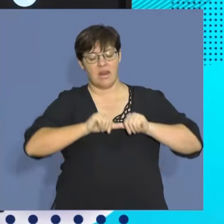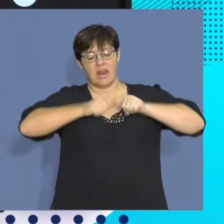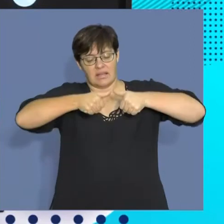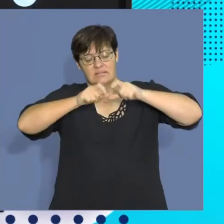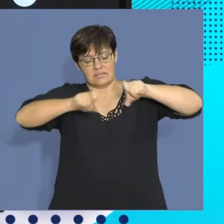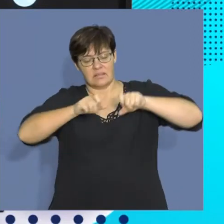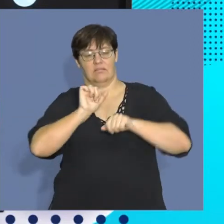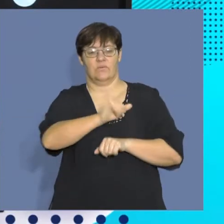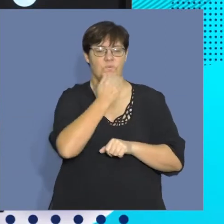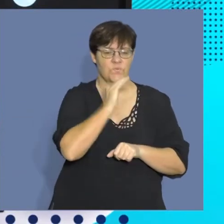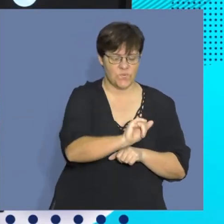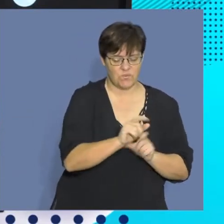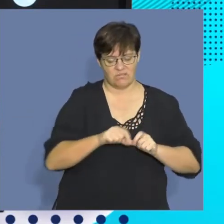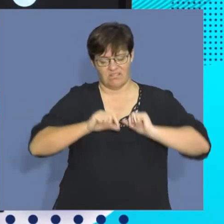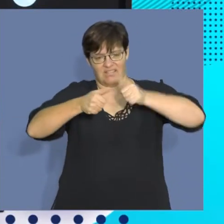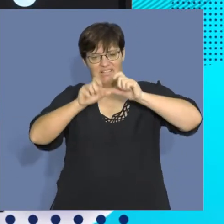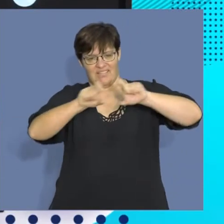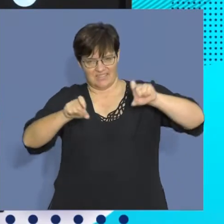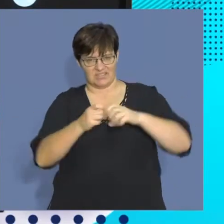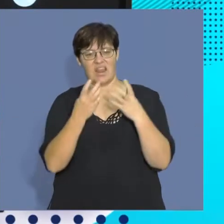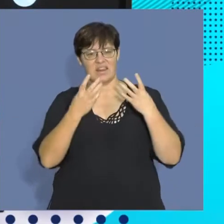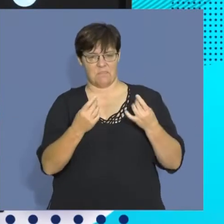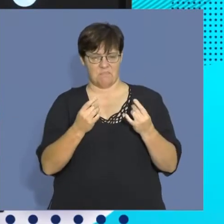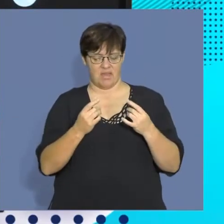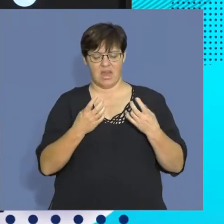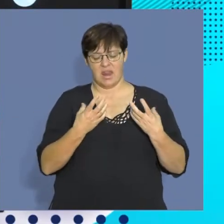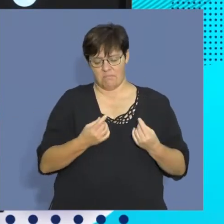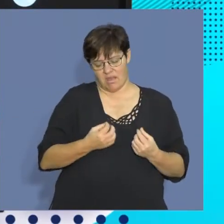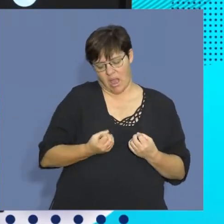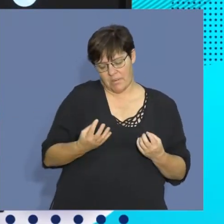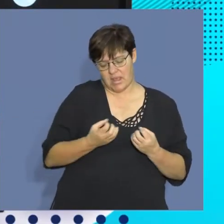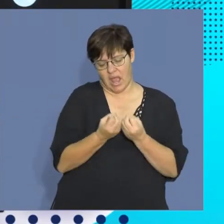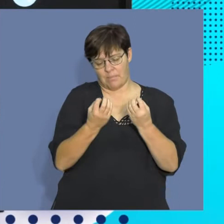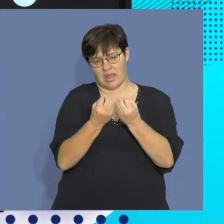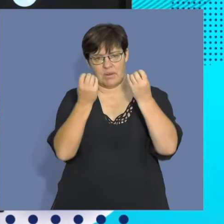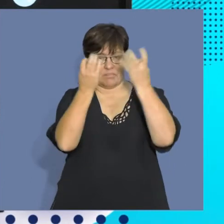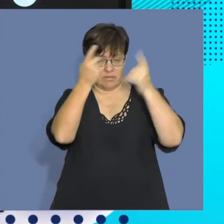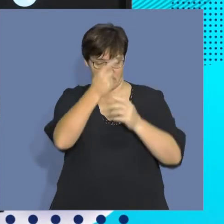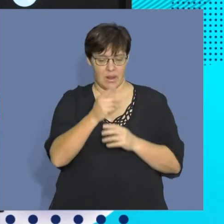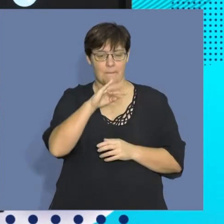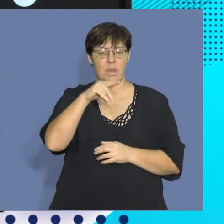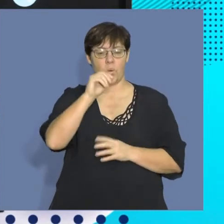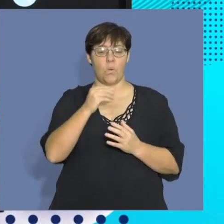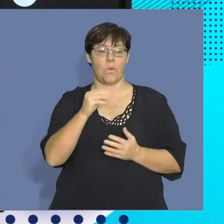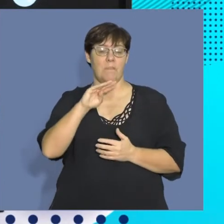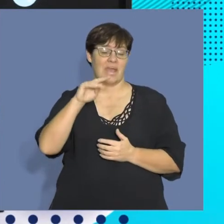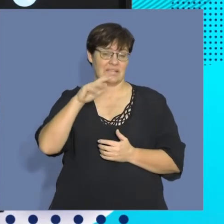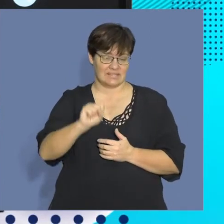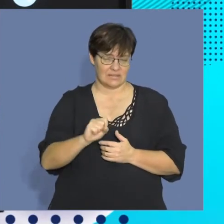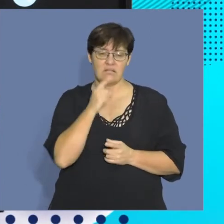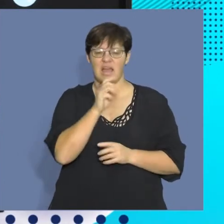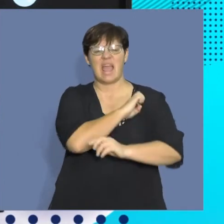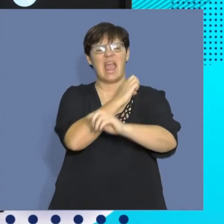ecosystem. So we refer to those as your number pyramids. And finally, we also can look at biomass as a measure